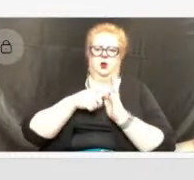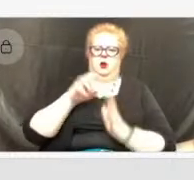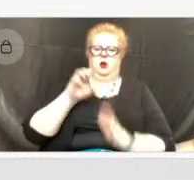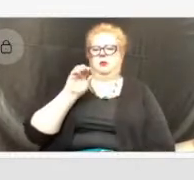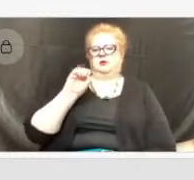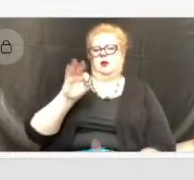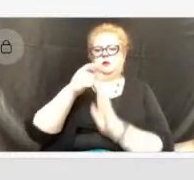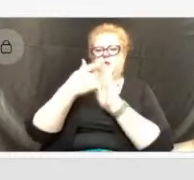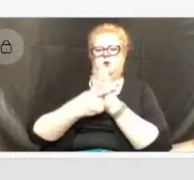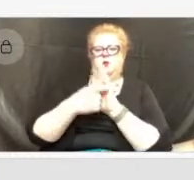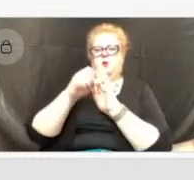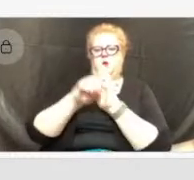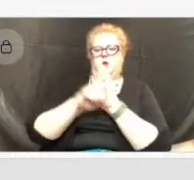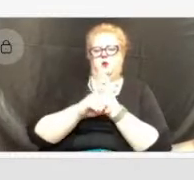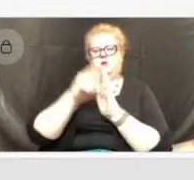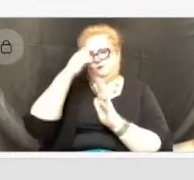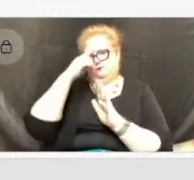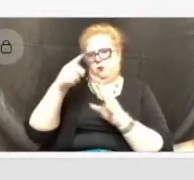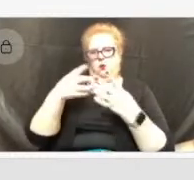fencing.